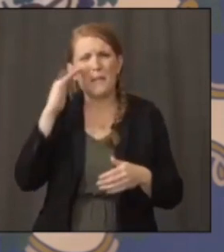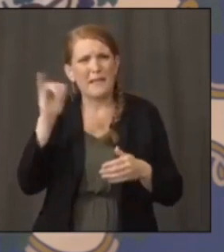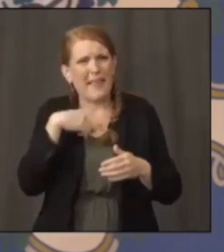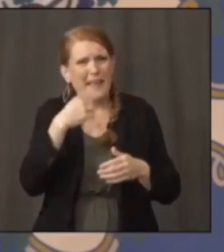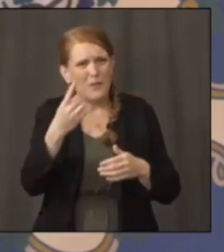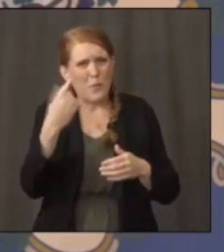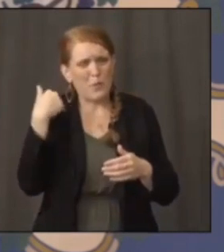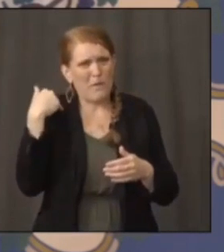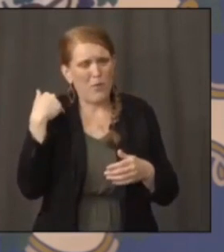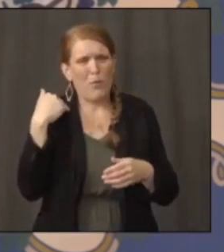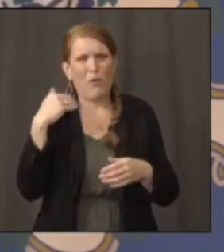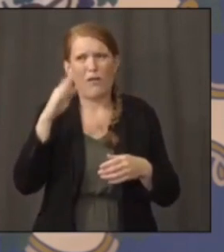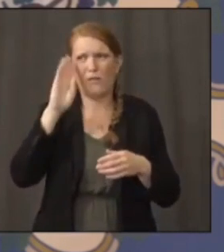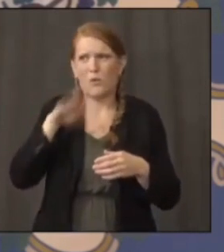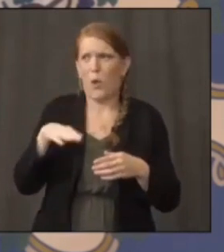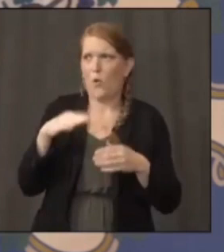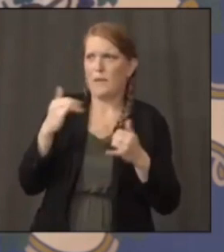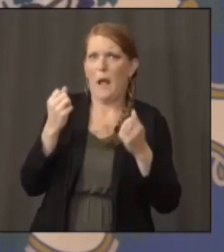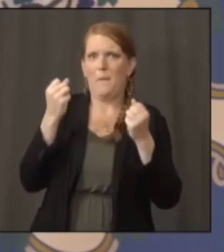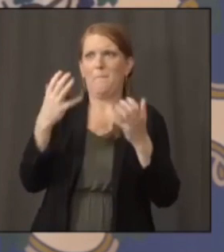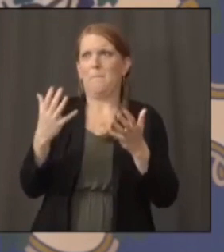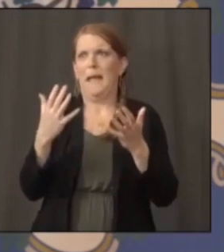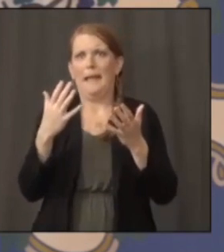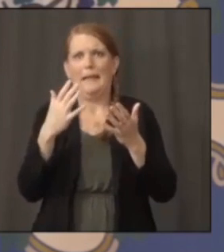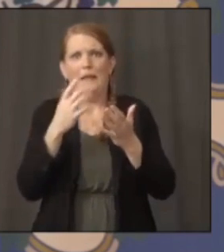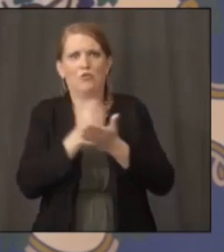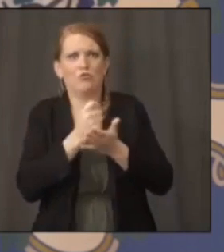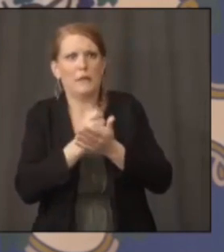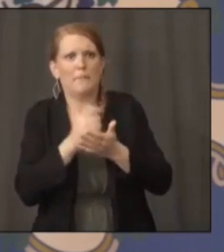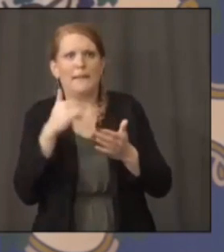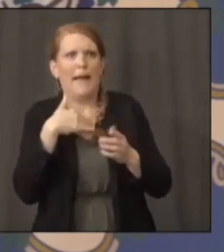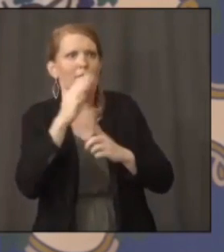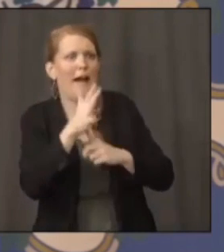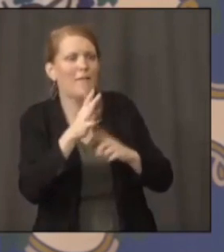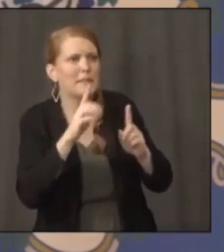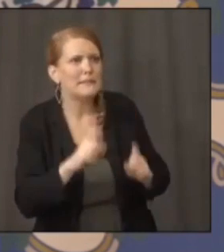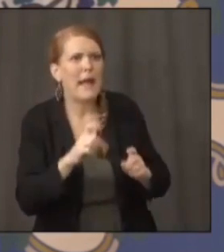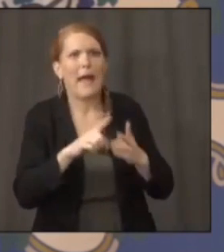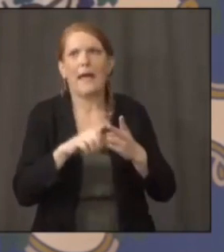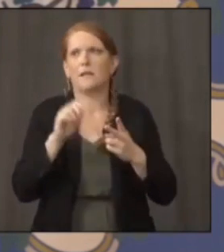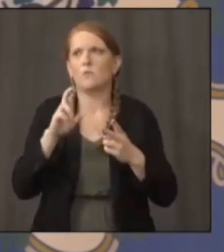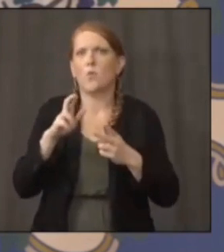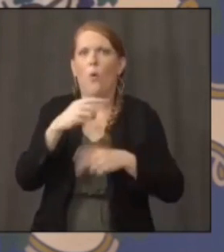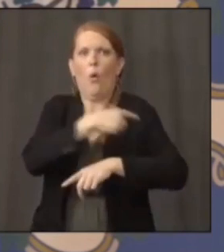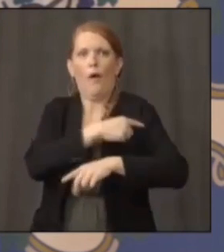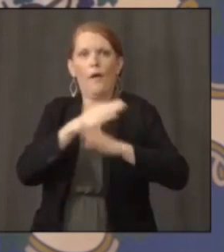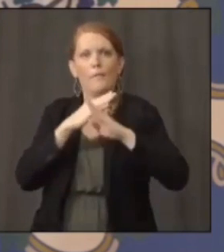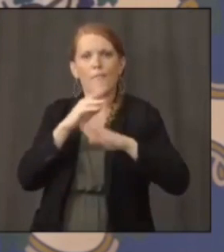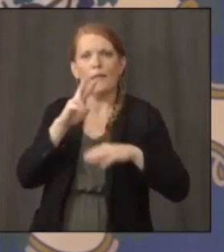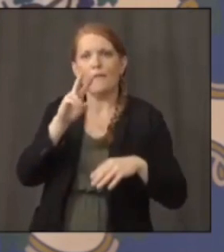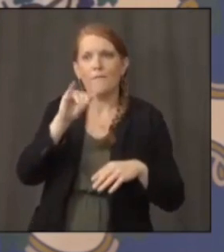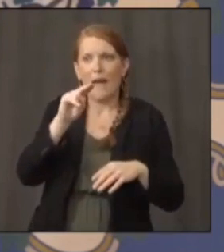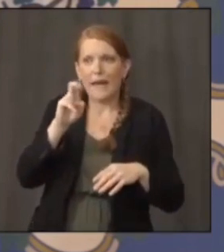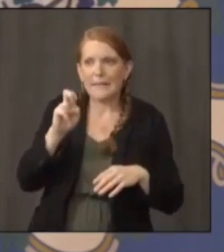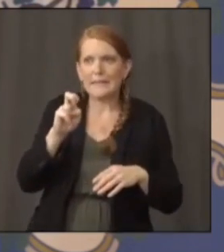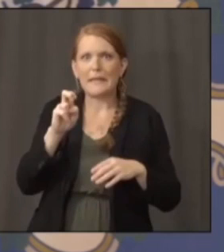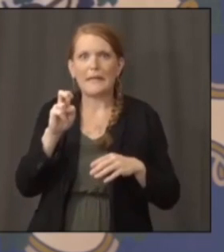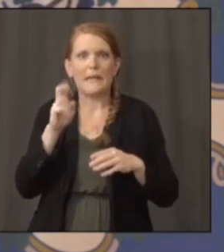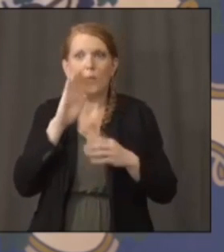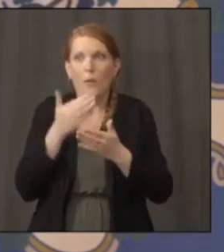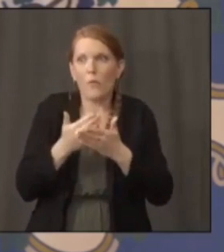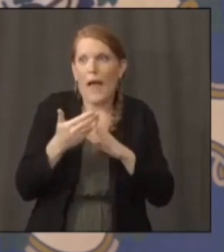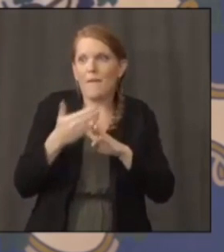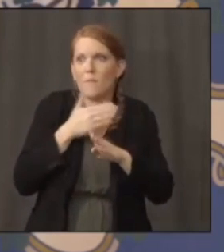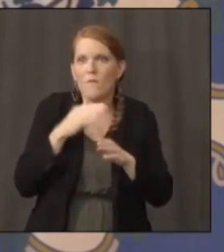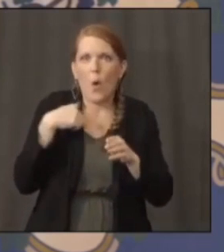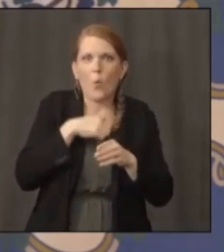there right now. The Abbott Labs 5-minute test, the vaccine, the magic vaccine, is it going to come? Is it going to come in time for the election or come in time